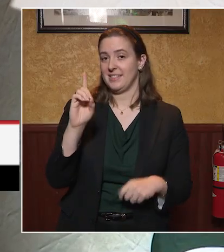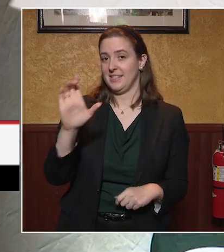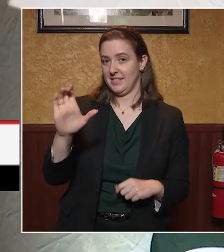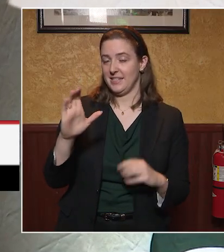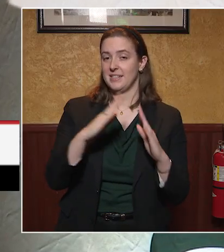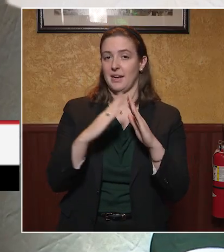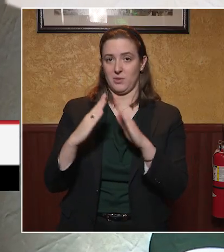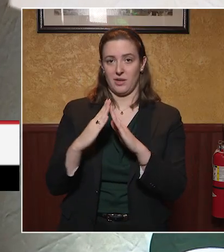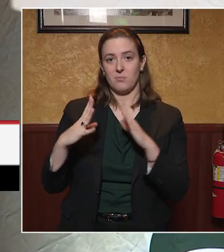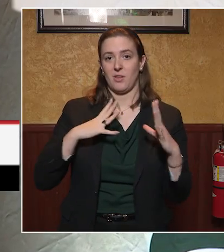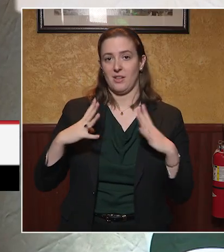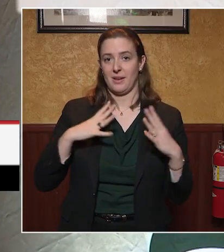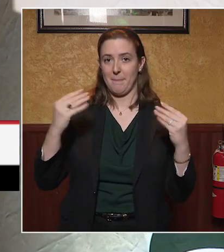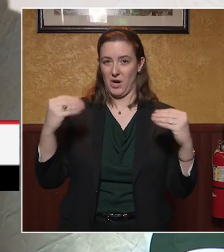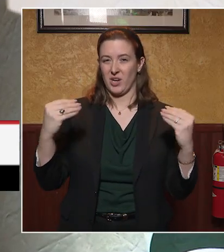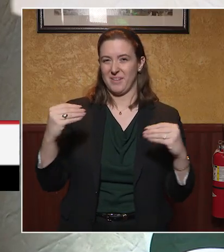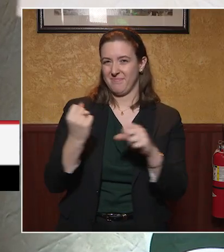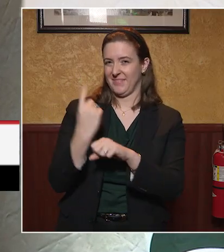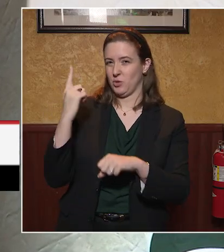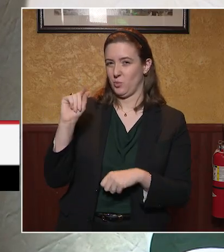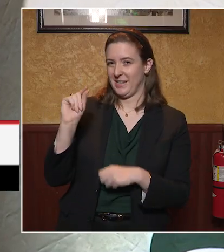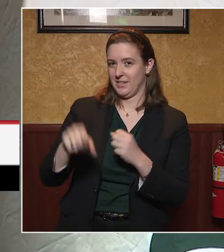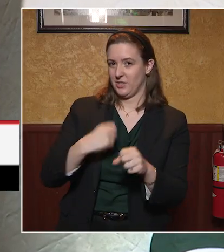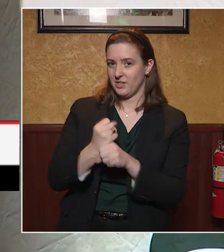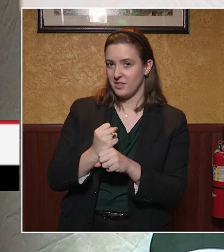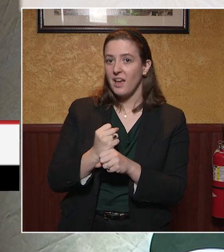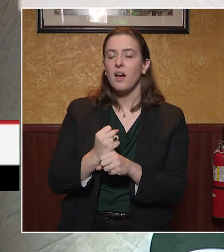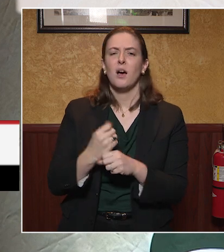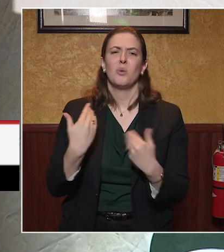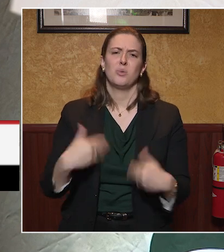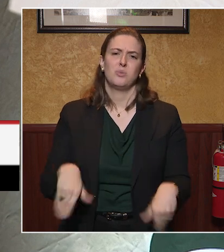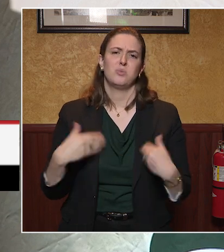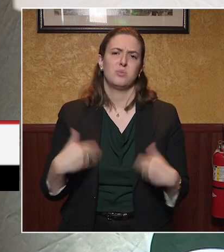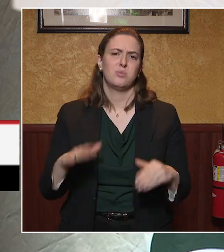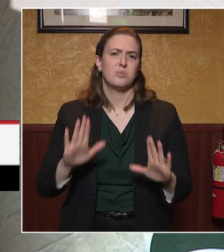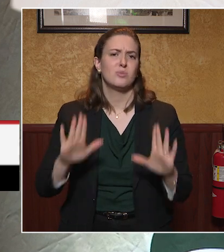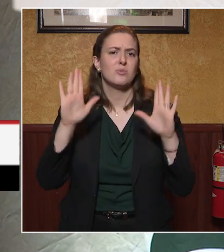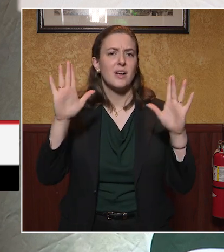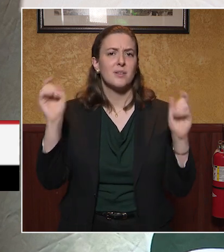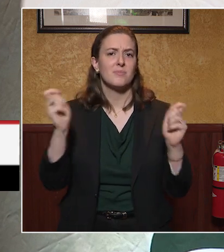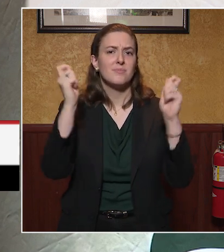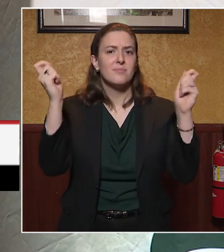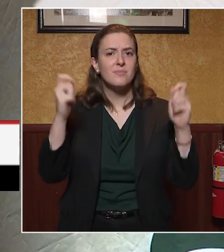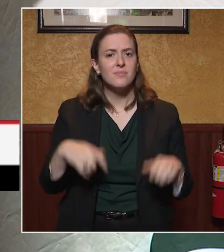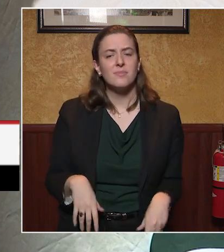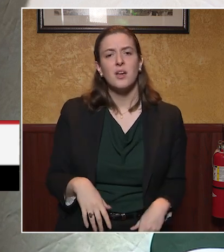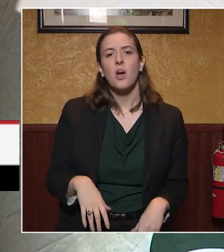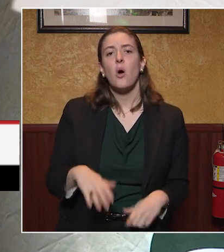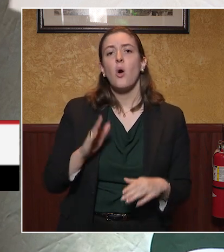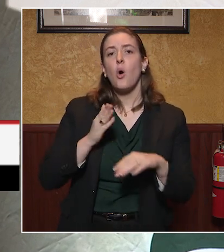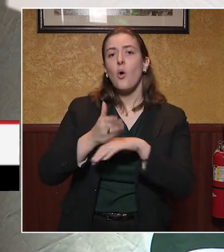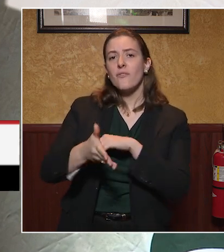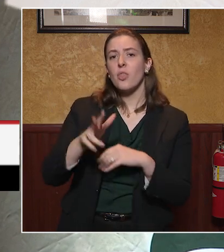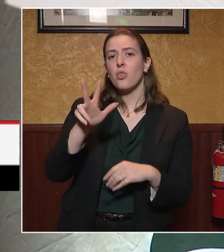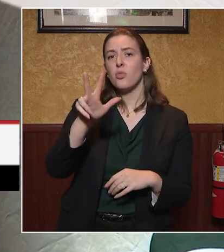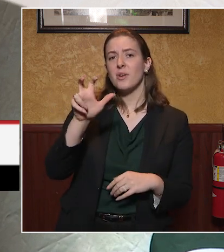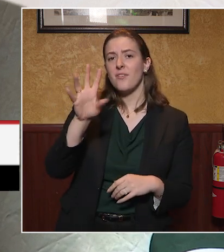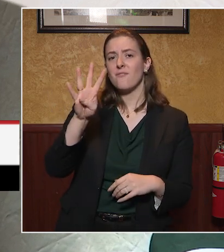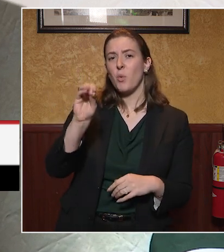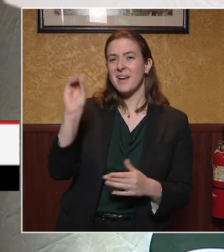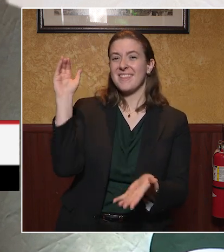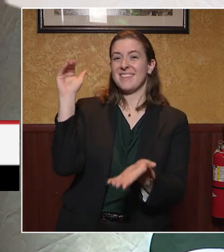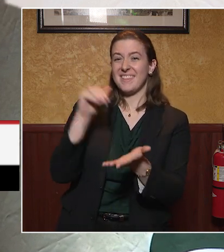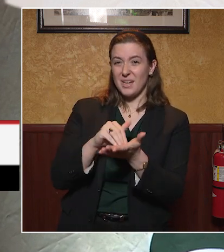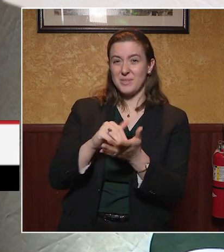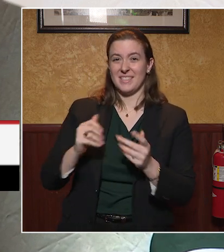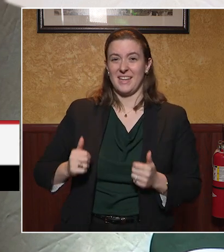saw in that awesome video, it was an incredible celebration. We welcomed more than 340,000 visitors. You can